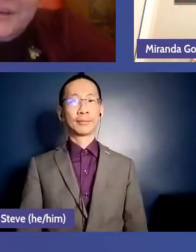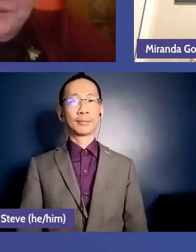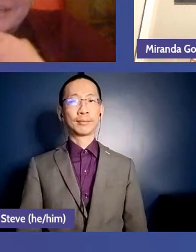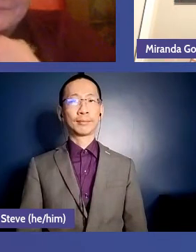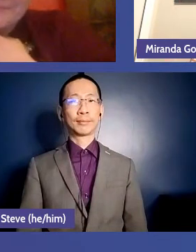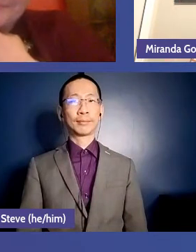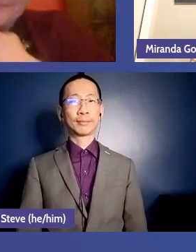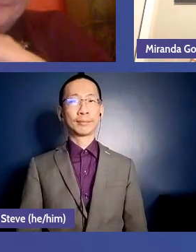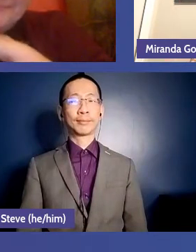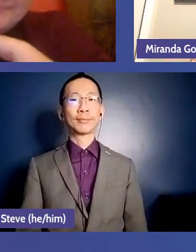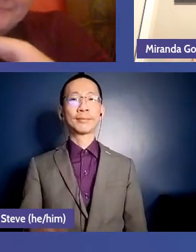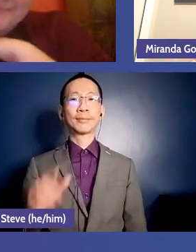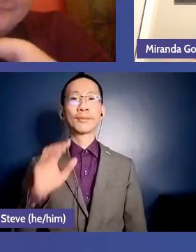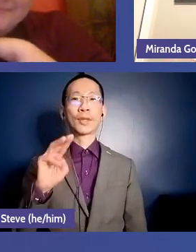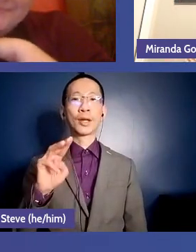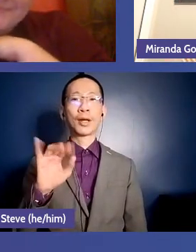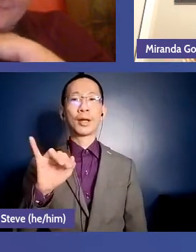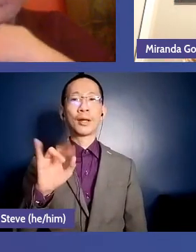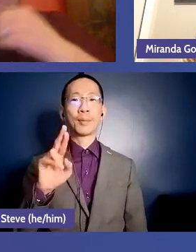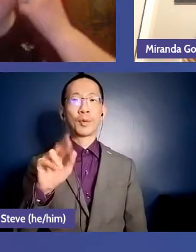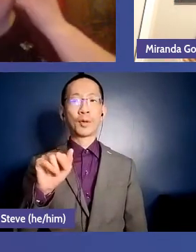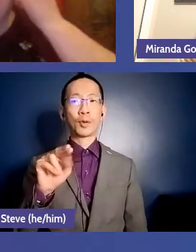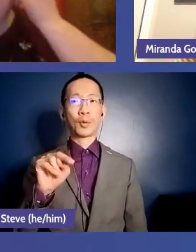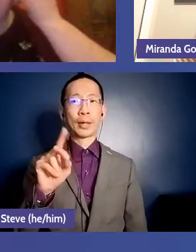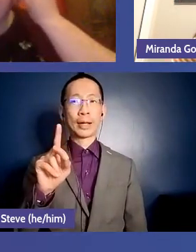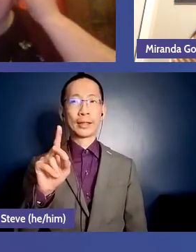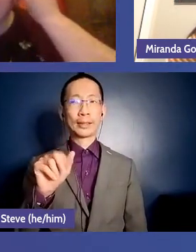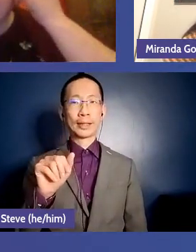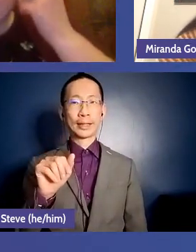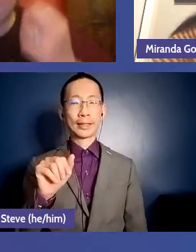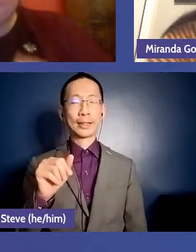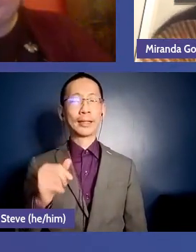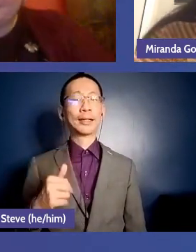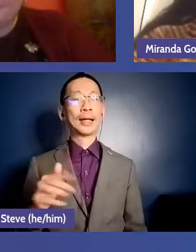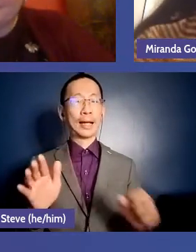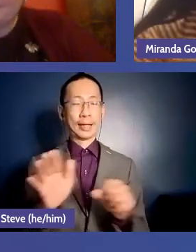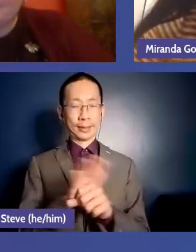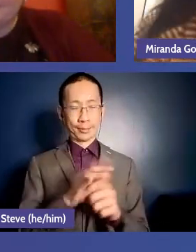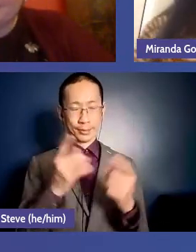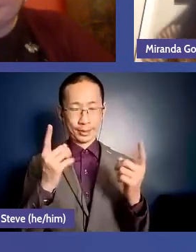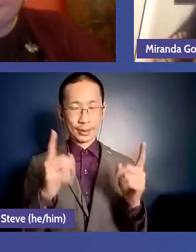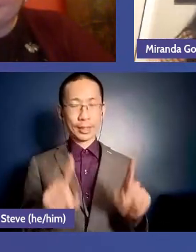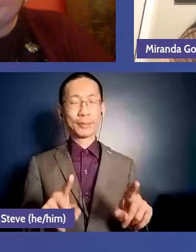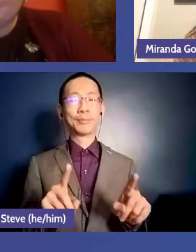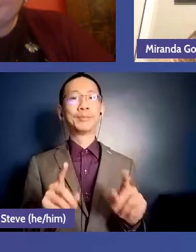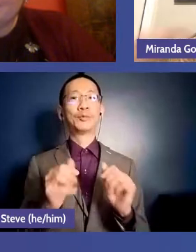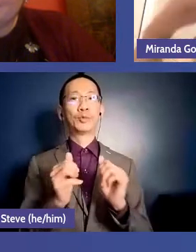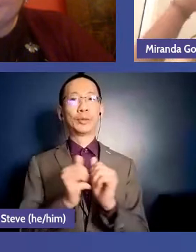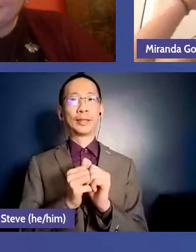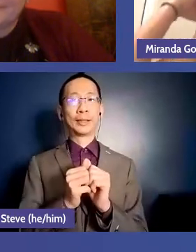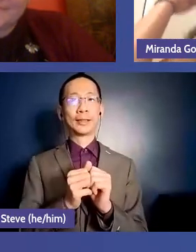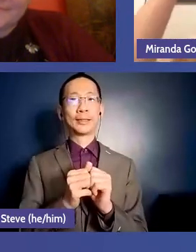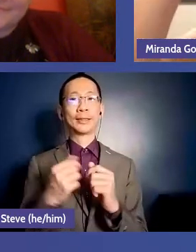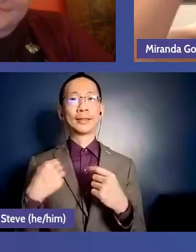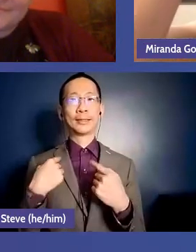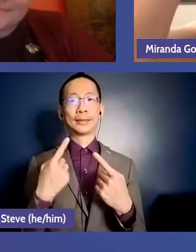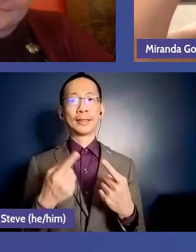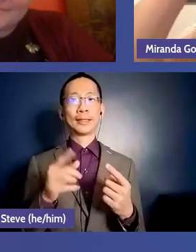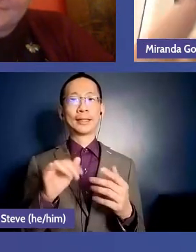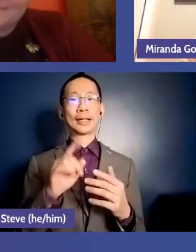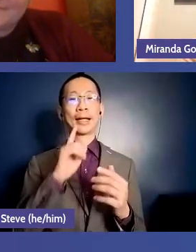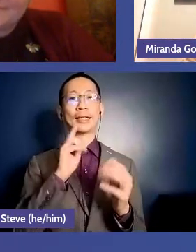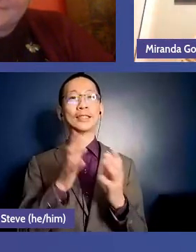Yeah, go ahead, Miranda. I completely agree. I think especially since it is